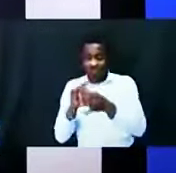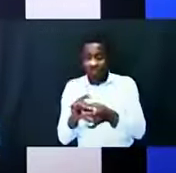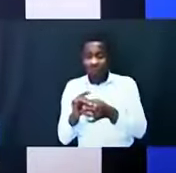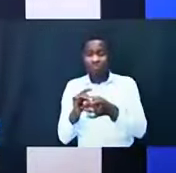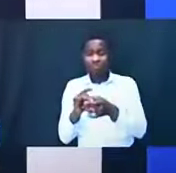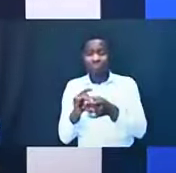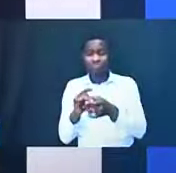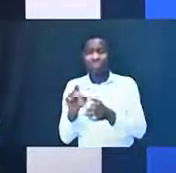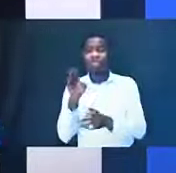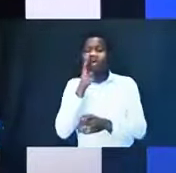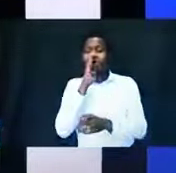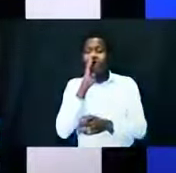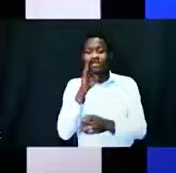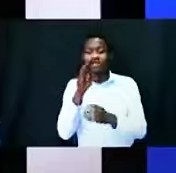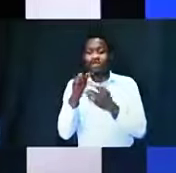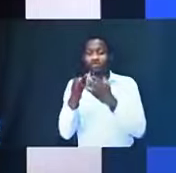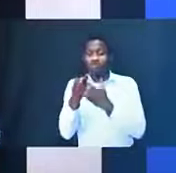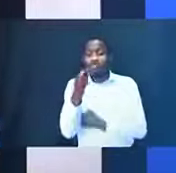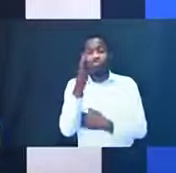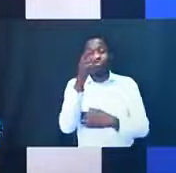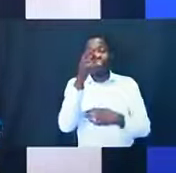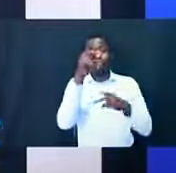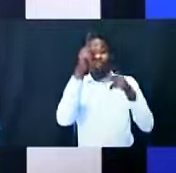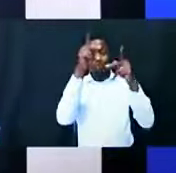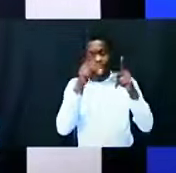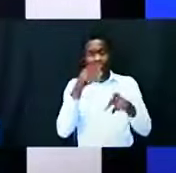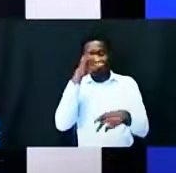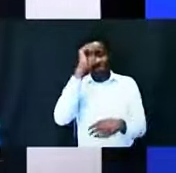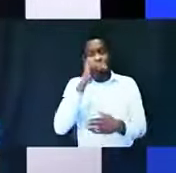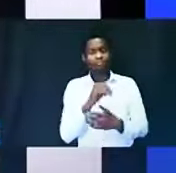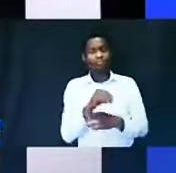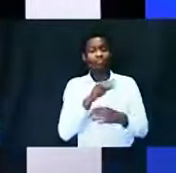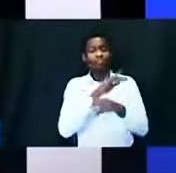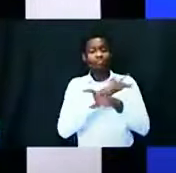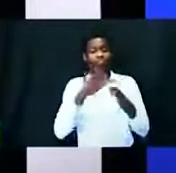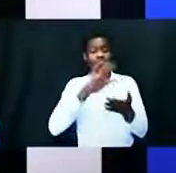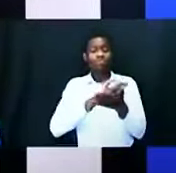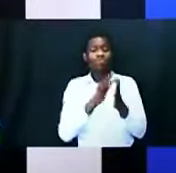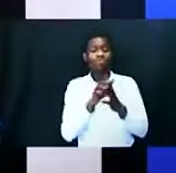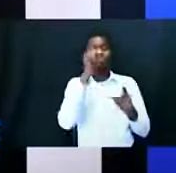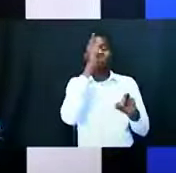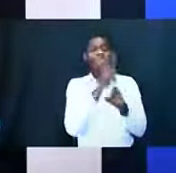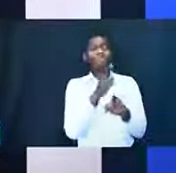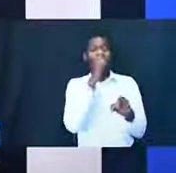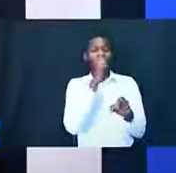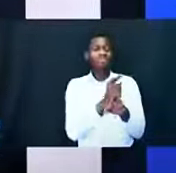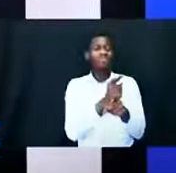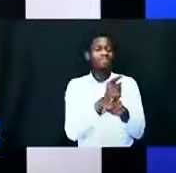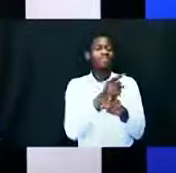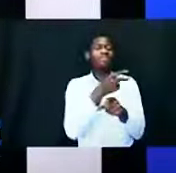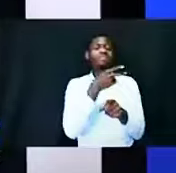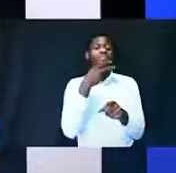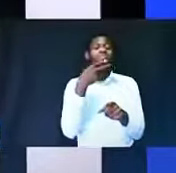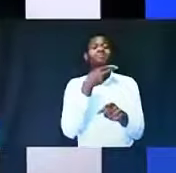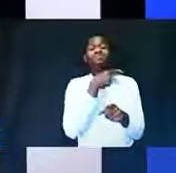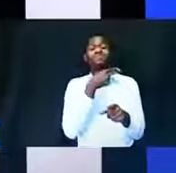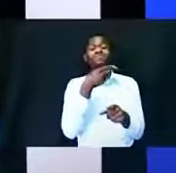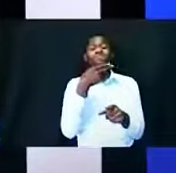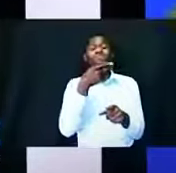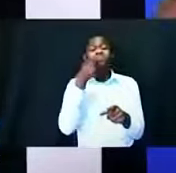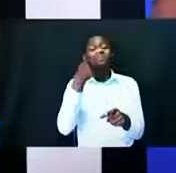God. Not just a Pentecost pastor. Pentecost is not the best church on